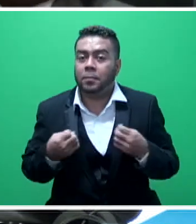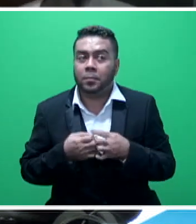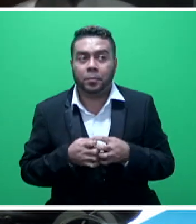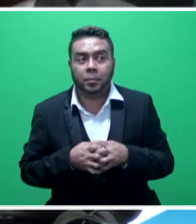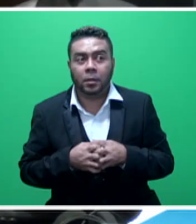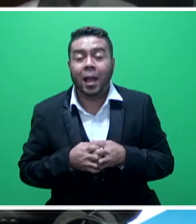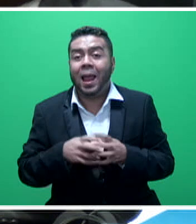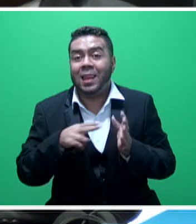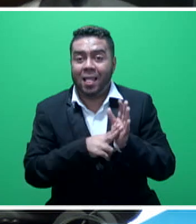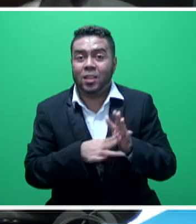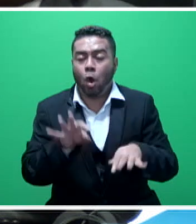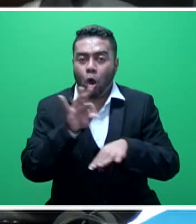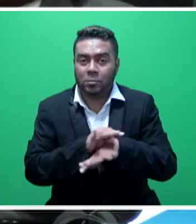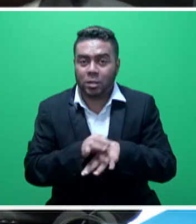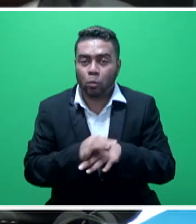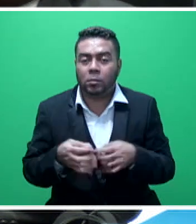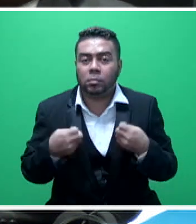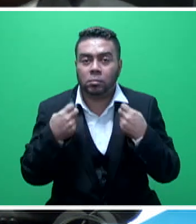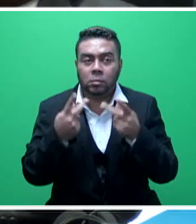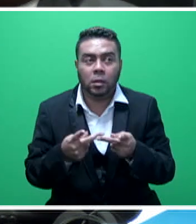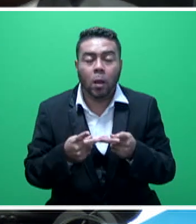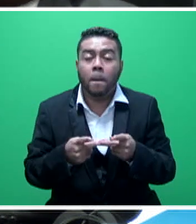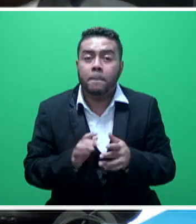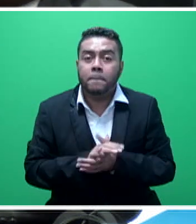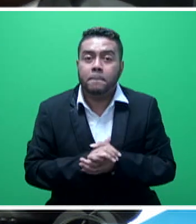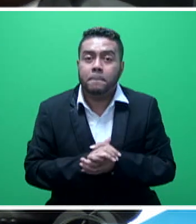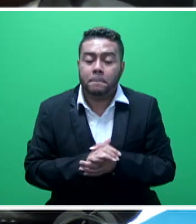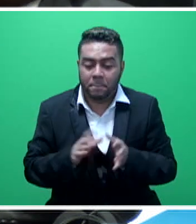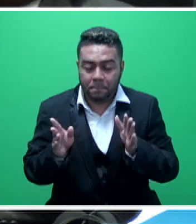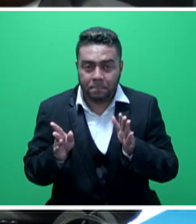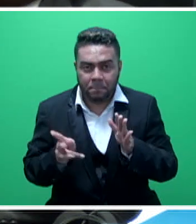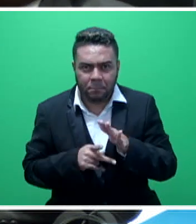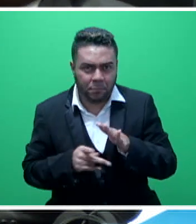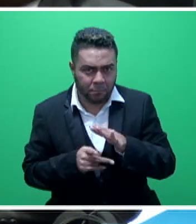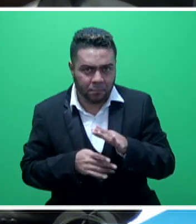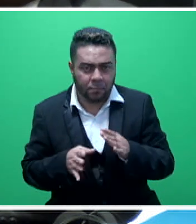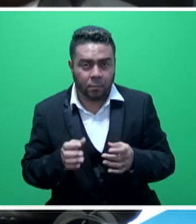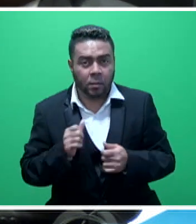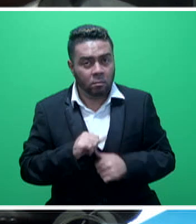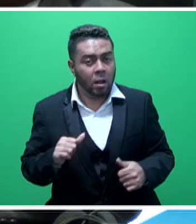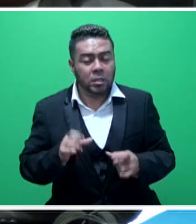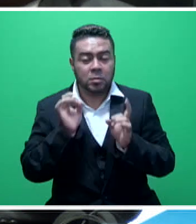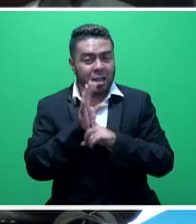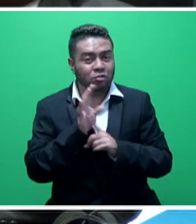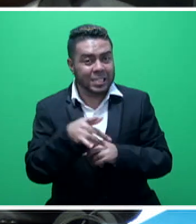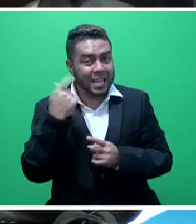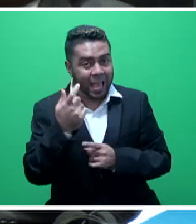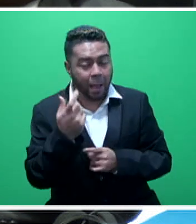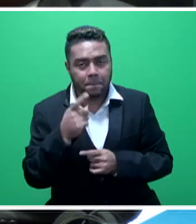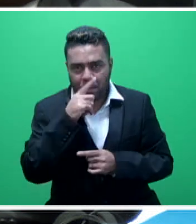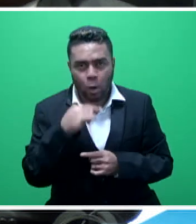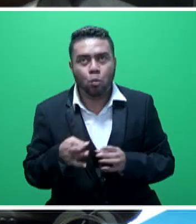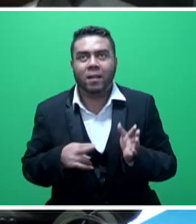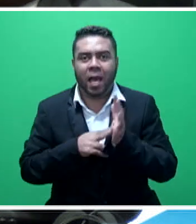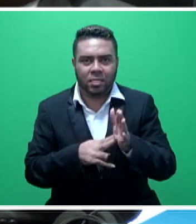Hospital will provide pediatric, obstetric and gynecological, internal medicine specialist care to the people that access Nandi